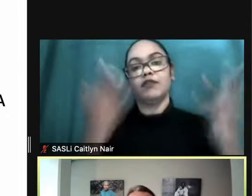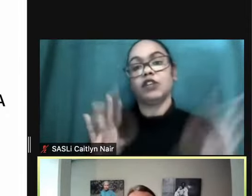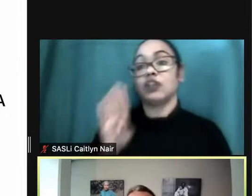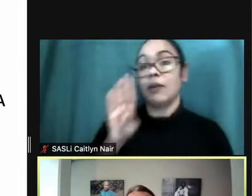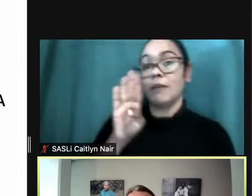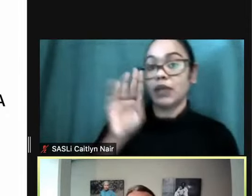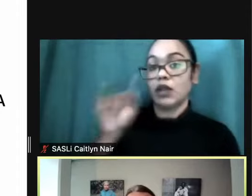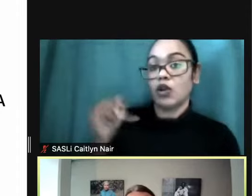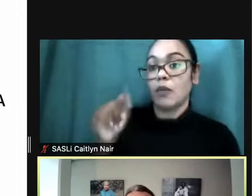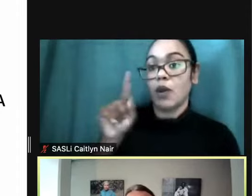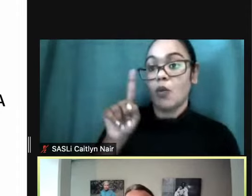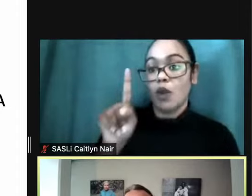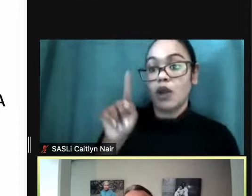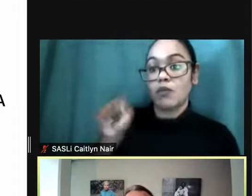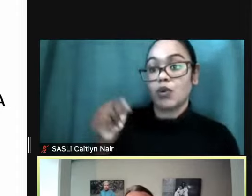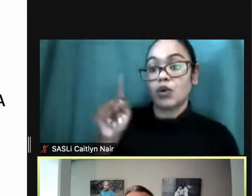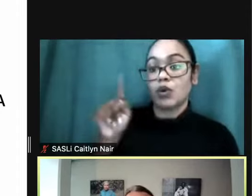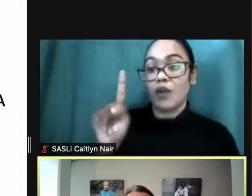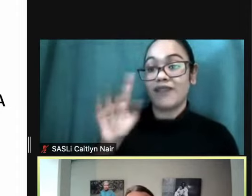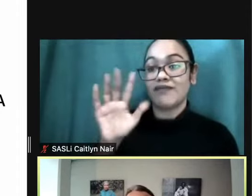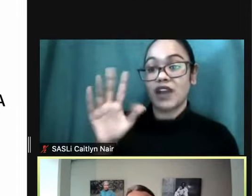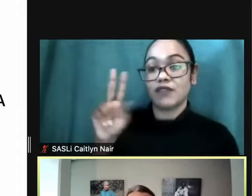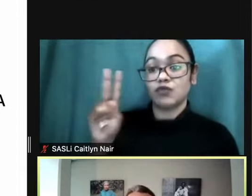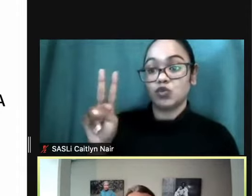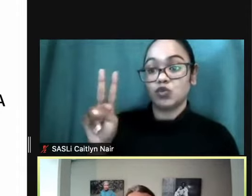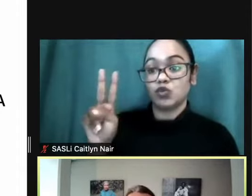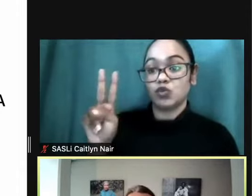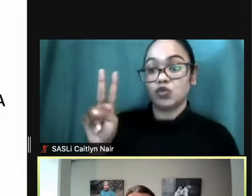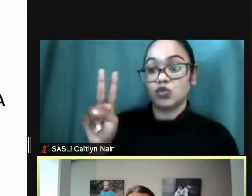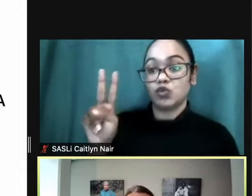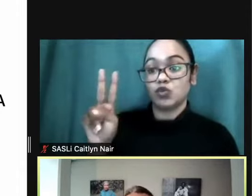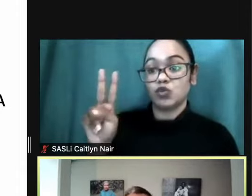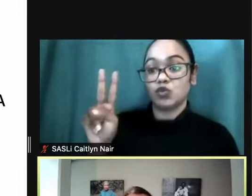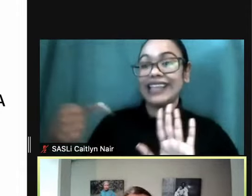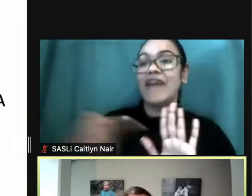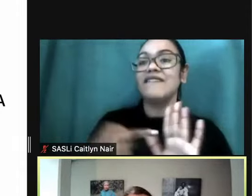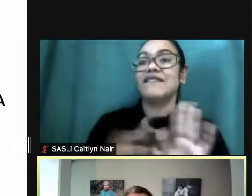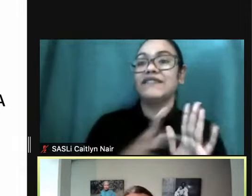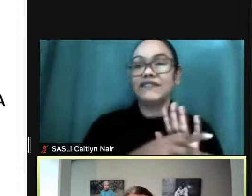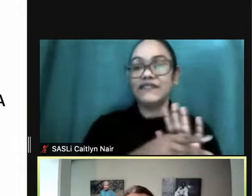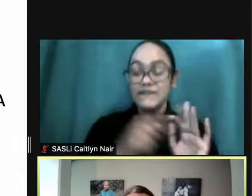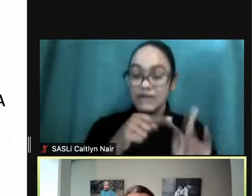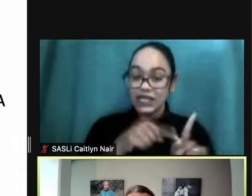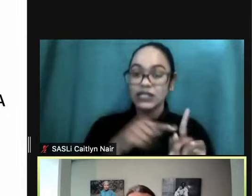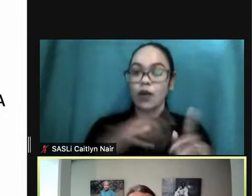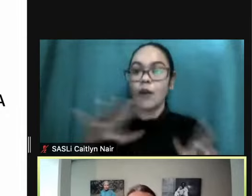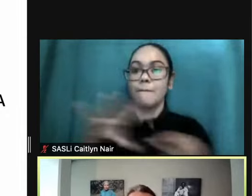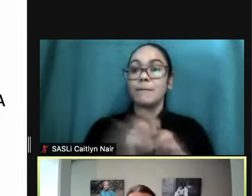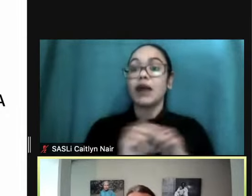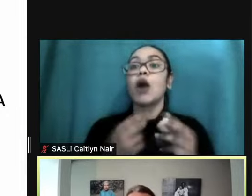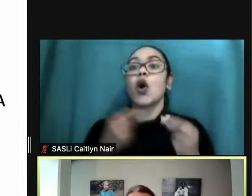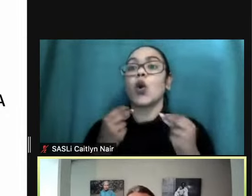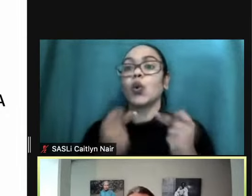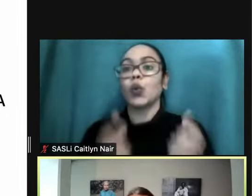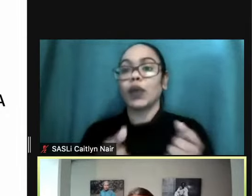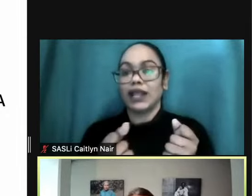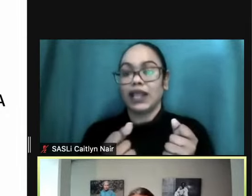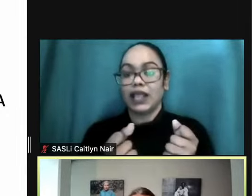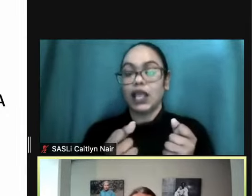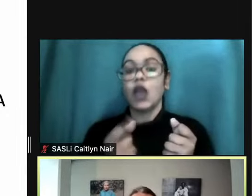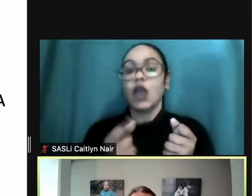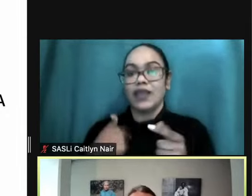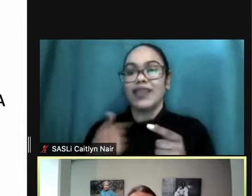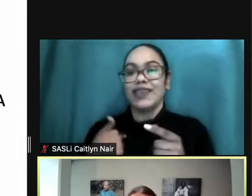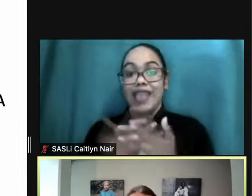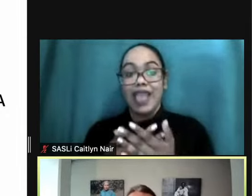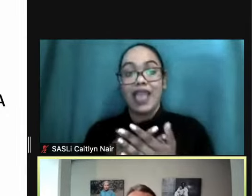B.1.1529, can be detected by one particular PCR assay. So what it means that we can detect that very quick before whole genome, which normally